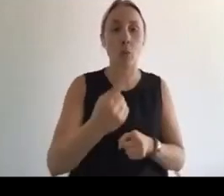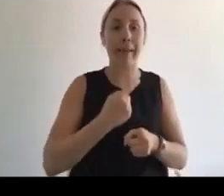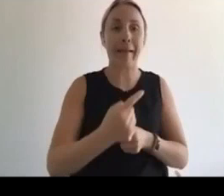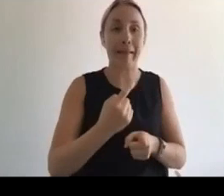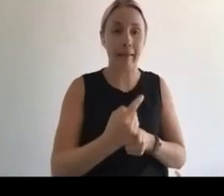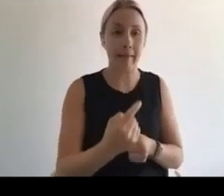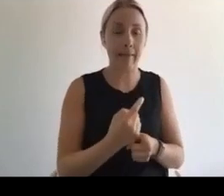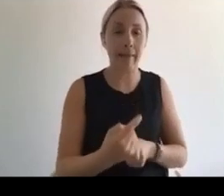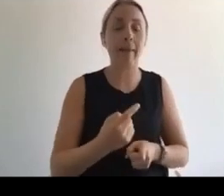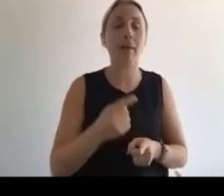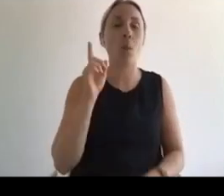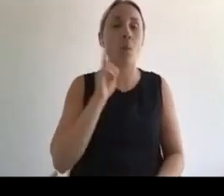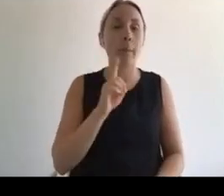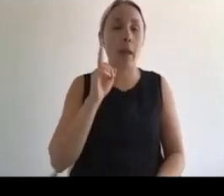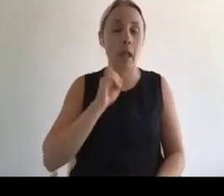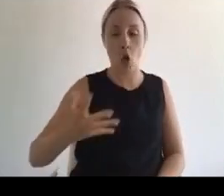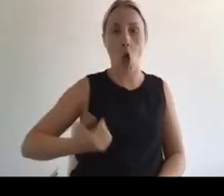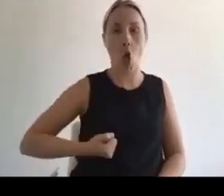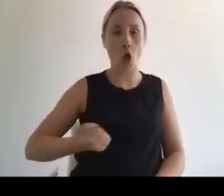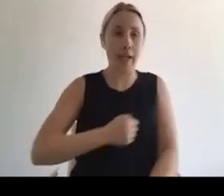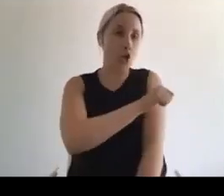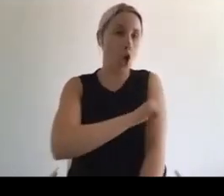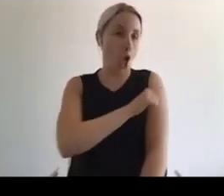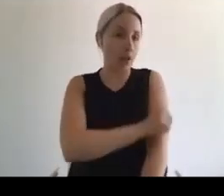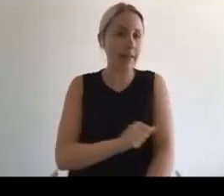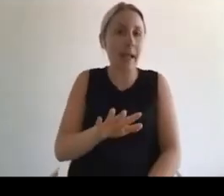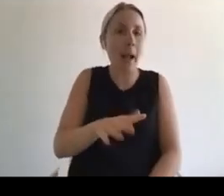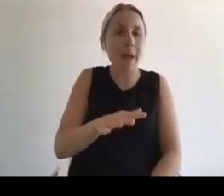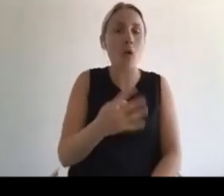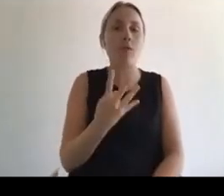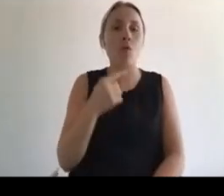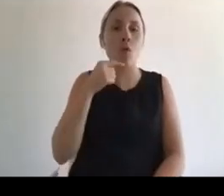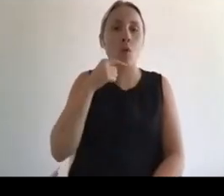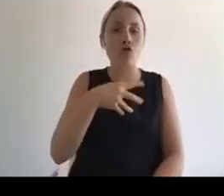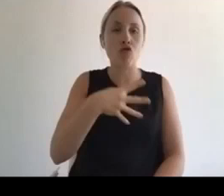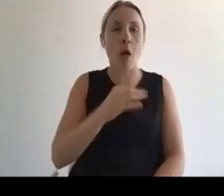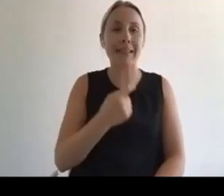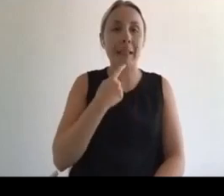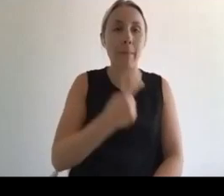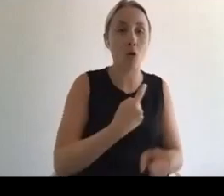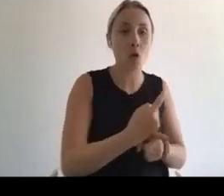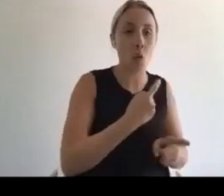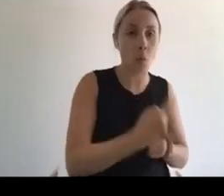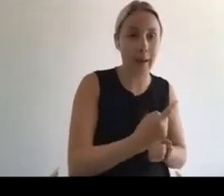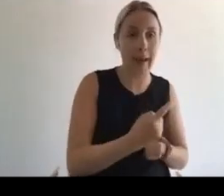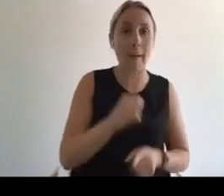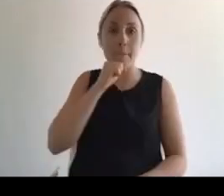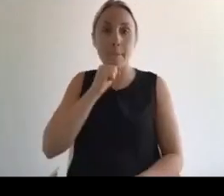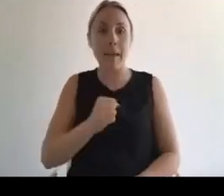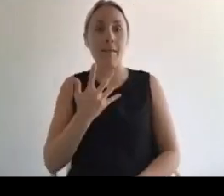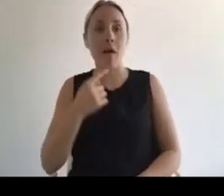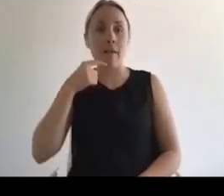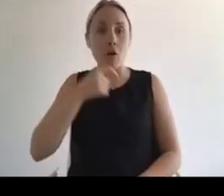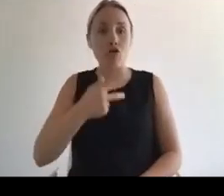for women in nursing are at about £490 a week compared to £585. So